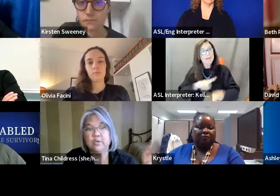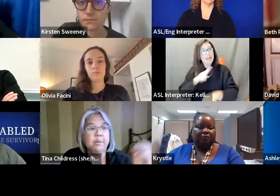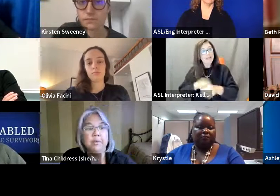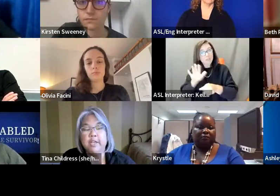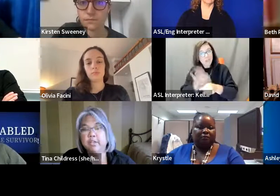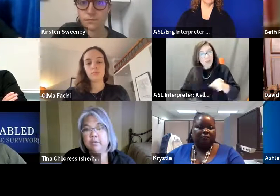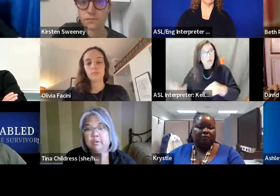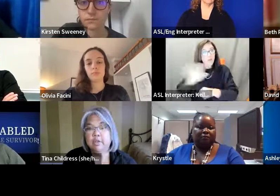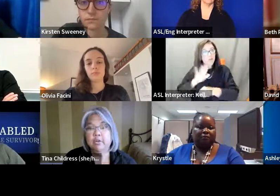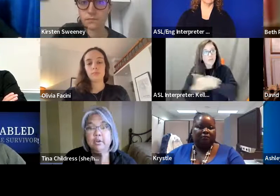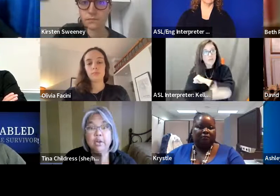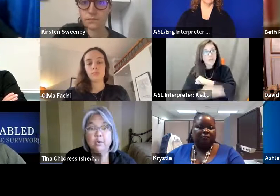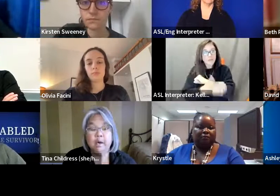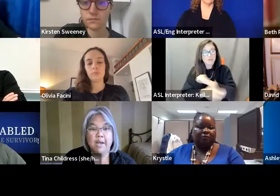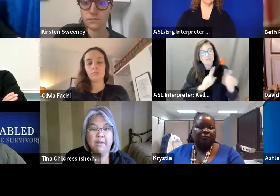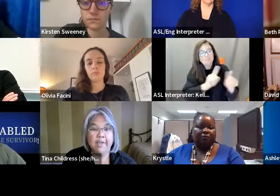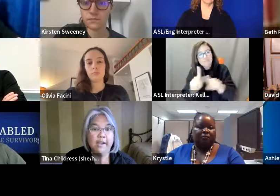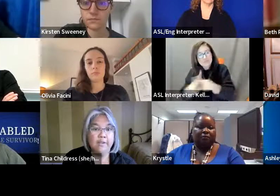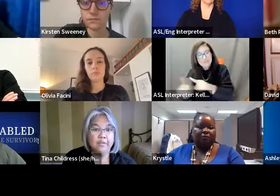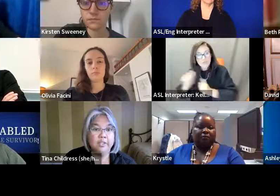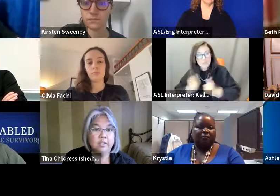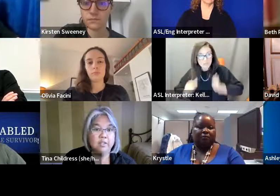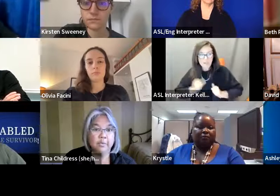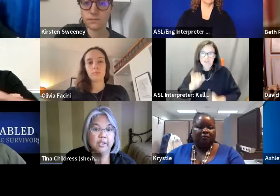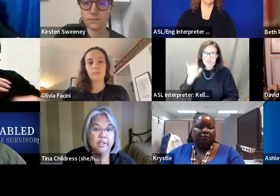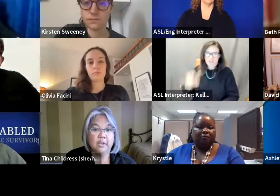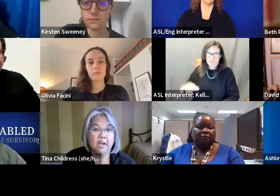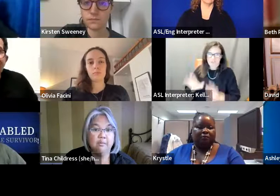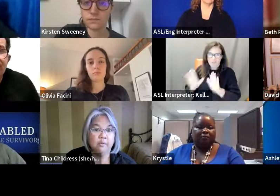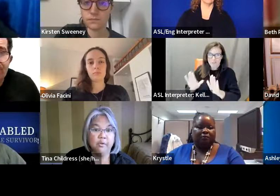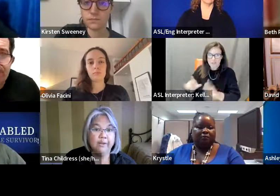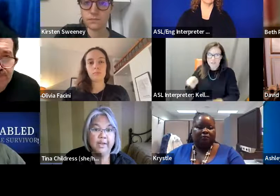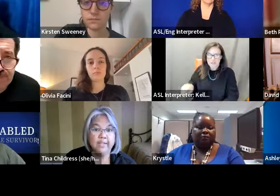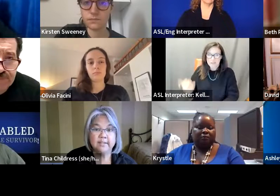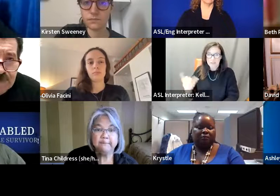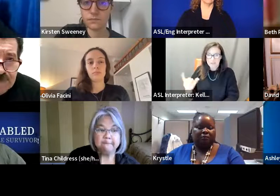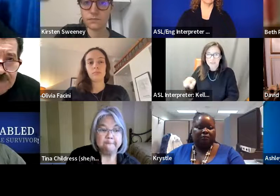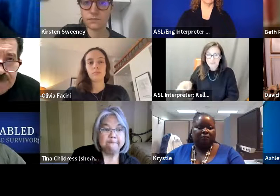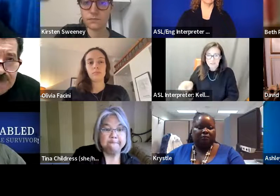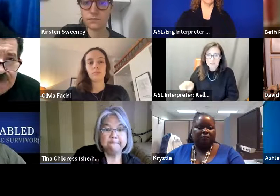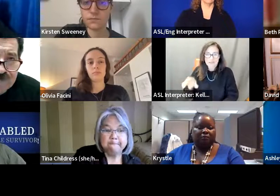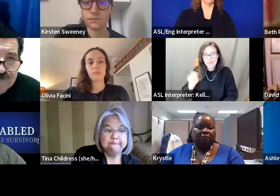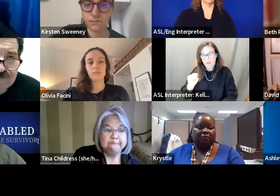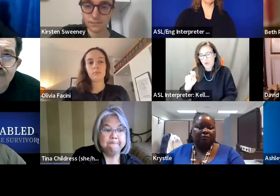place. So for people that don't know about that conference, it's a really great event.